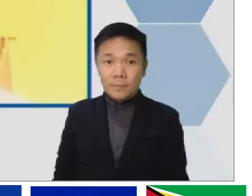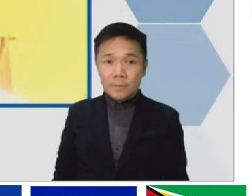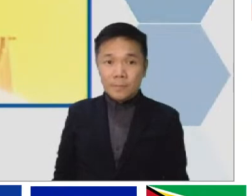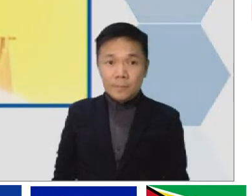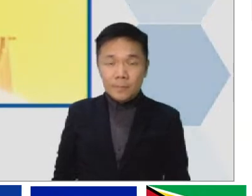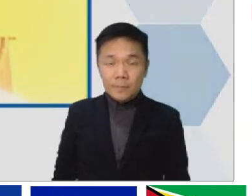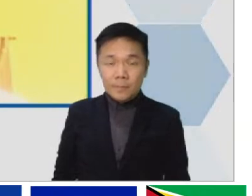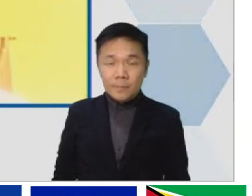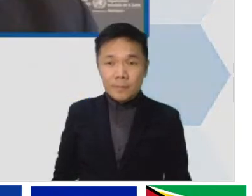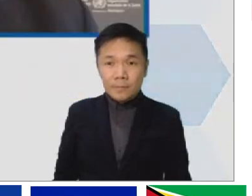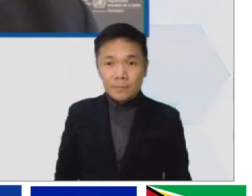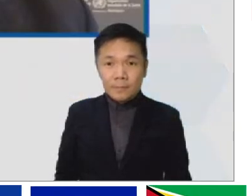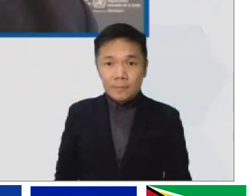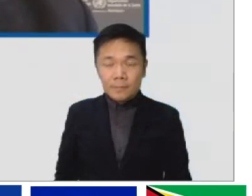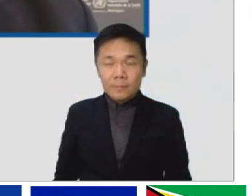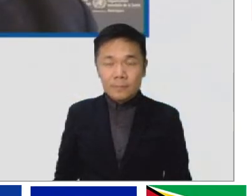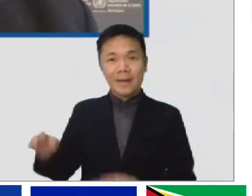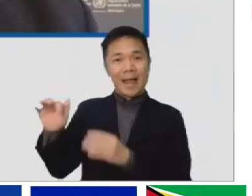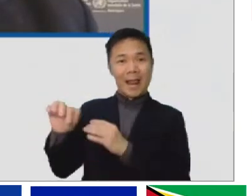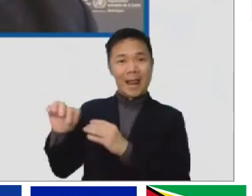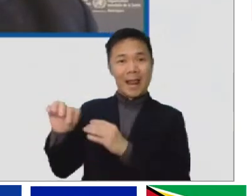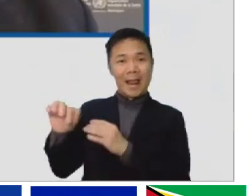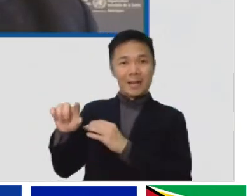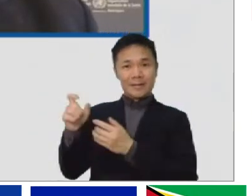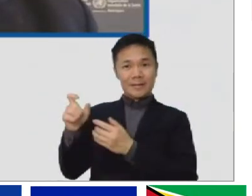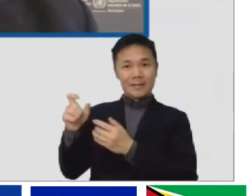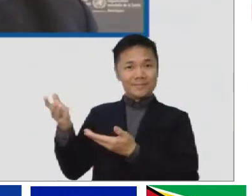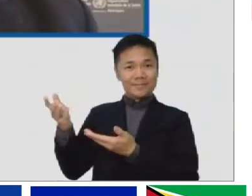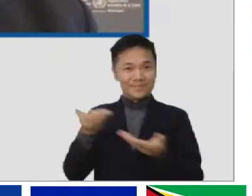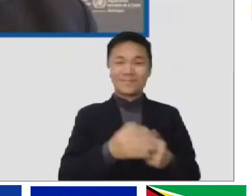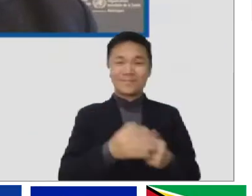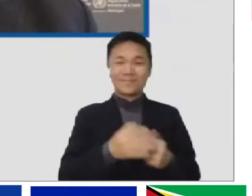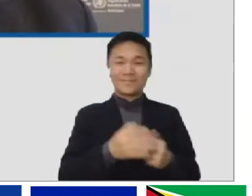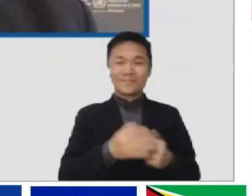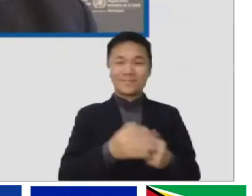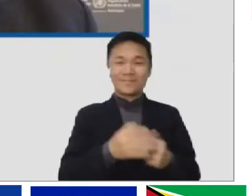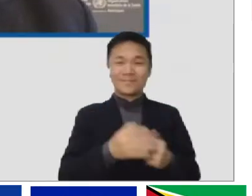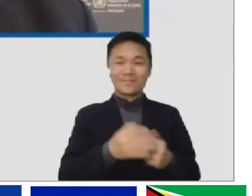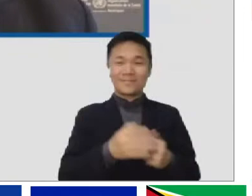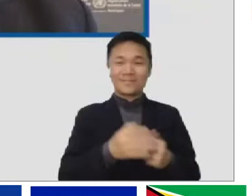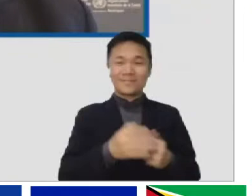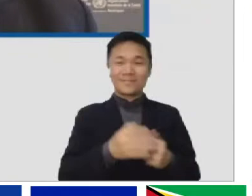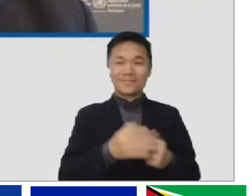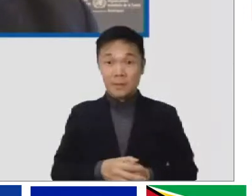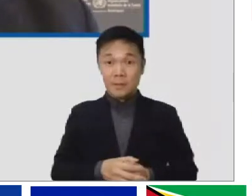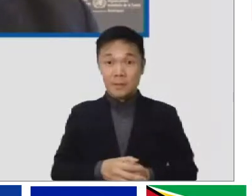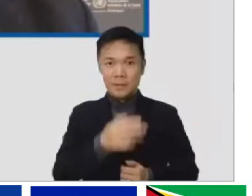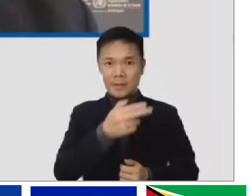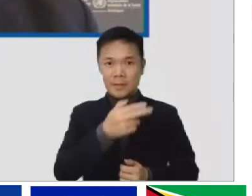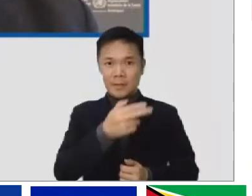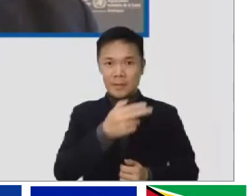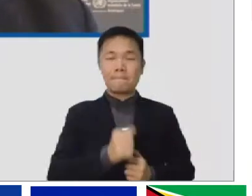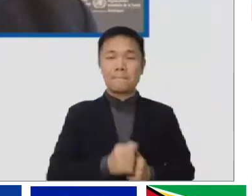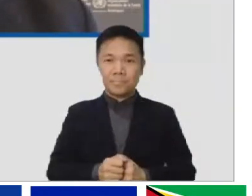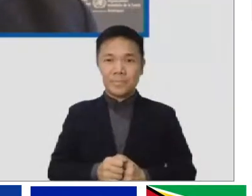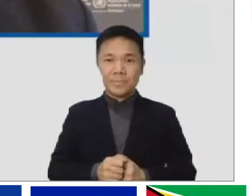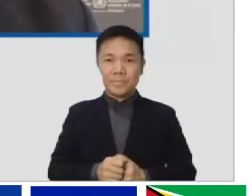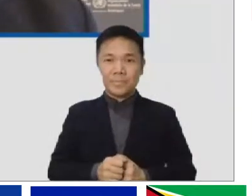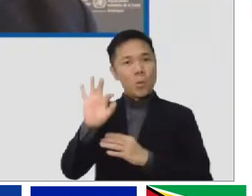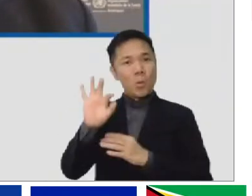to introduce the instrument for the questions following